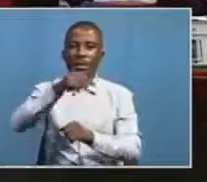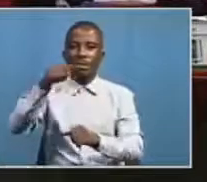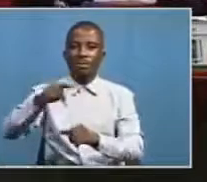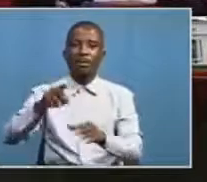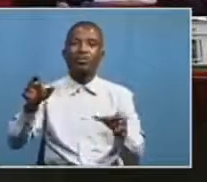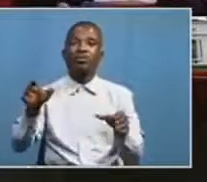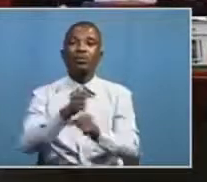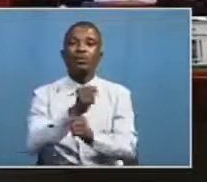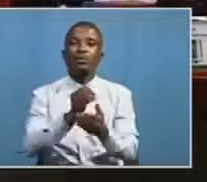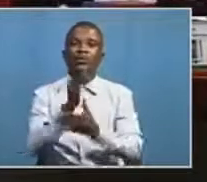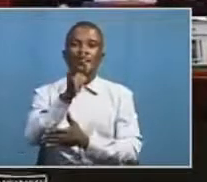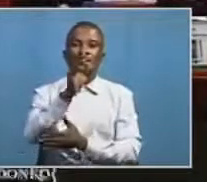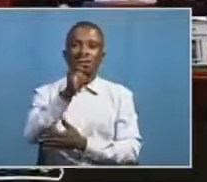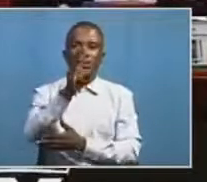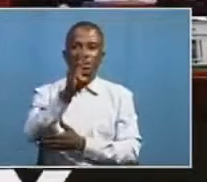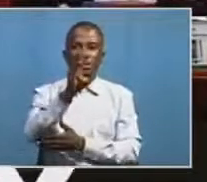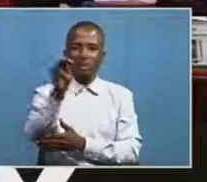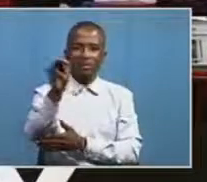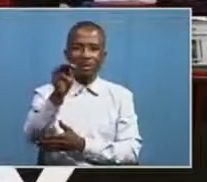of